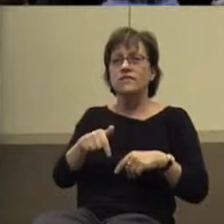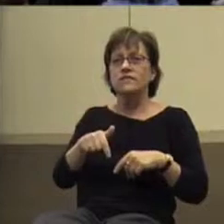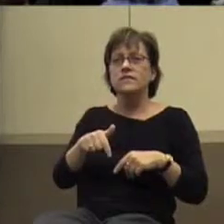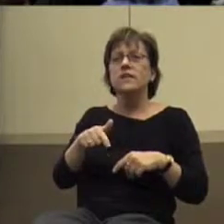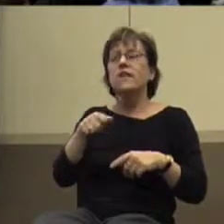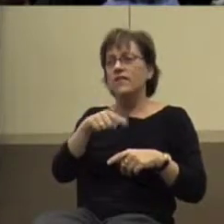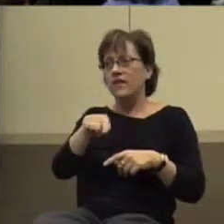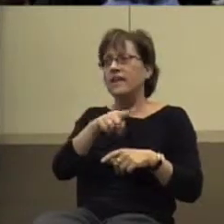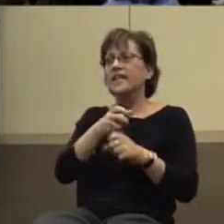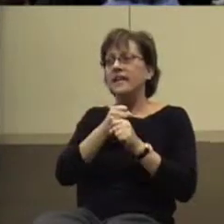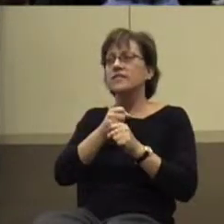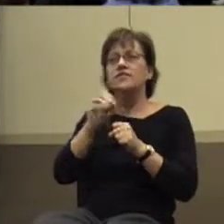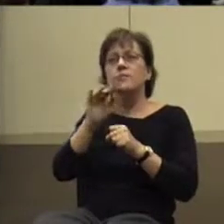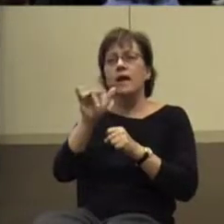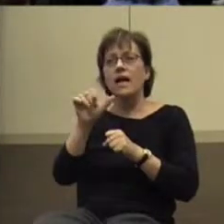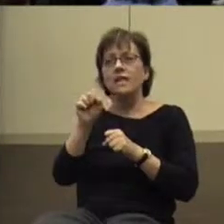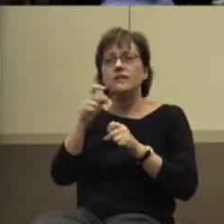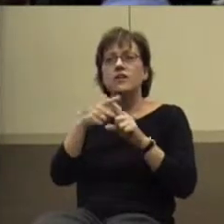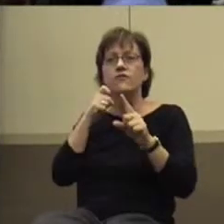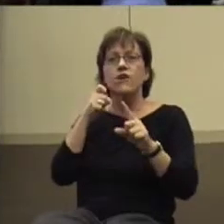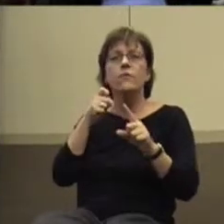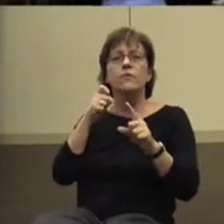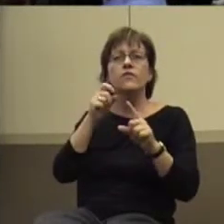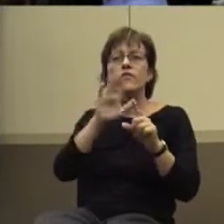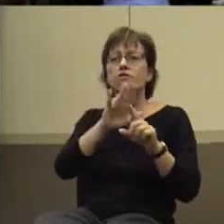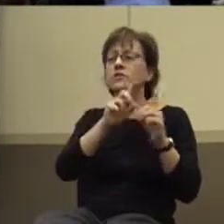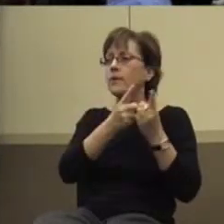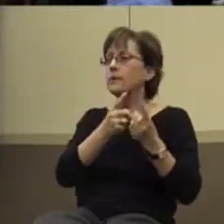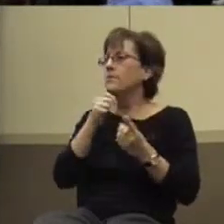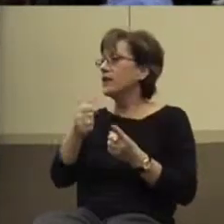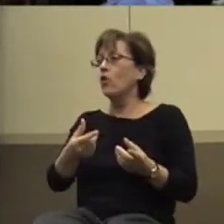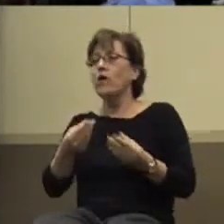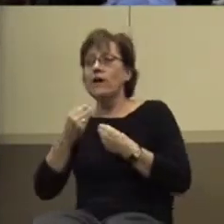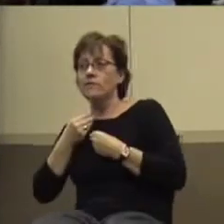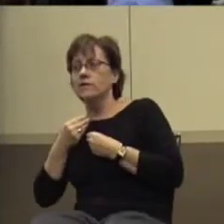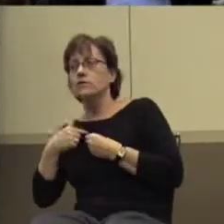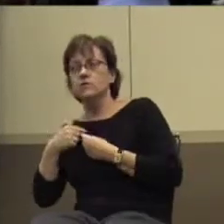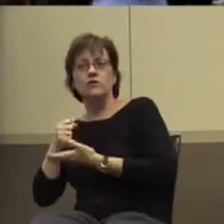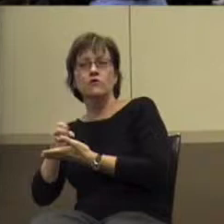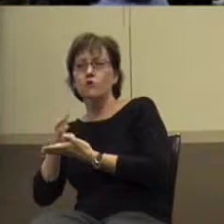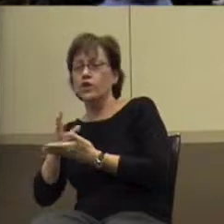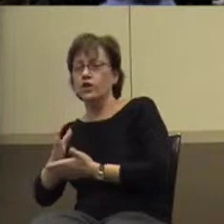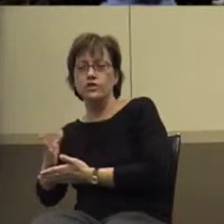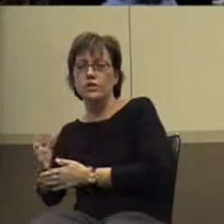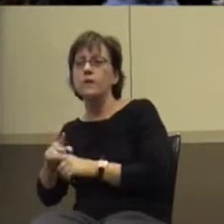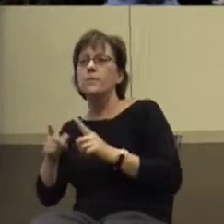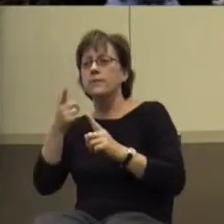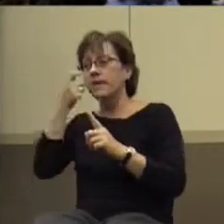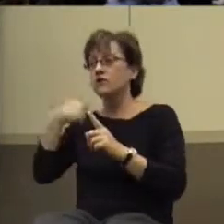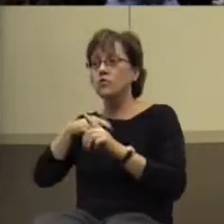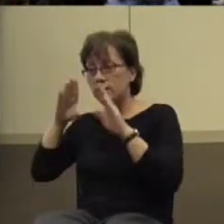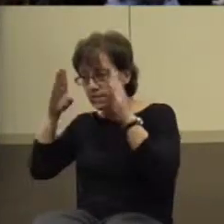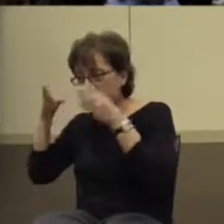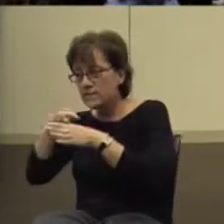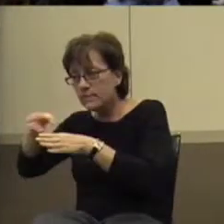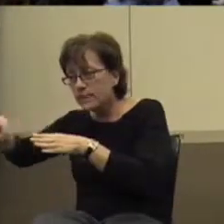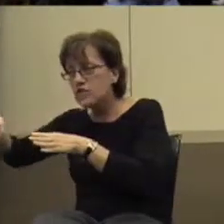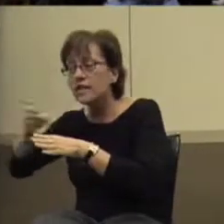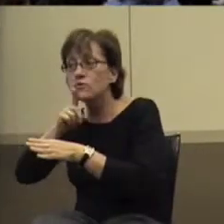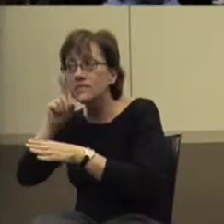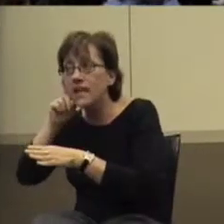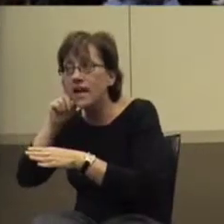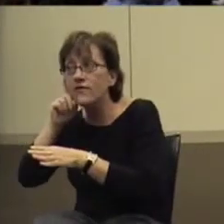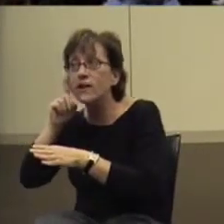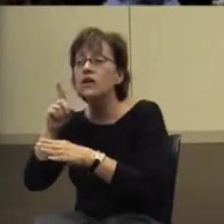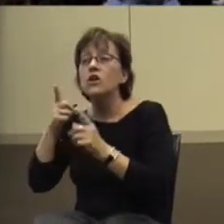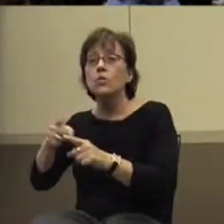workers even. But then, because we specialize with deaf, when I work with hearing kids, the psychologists that work with the